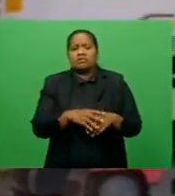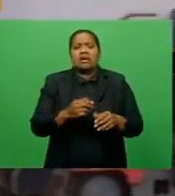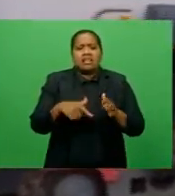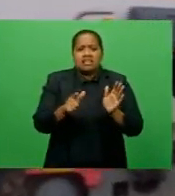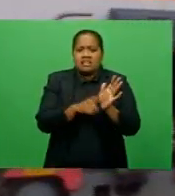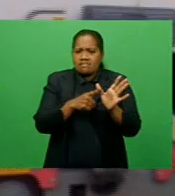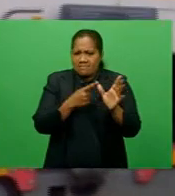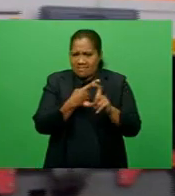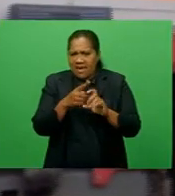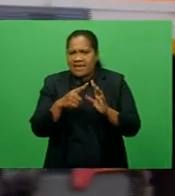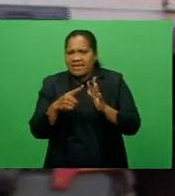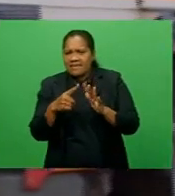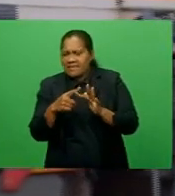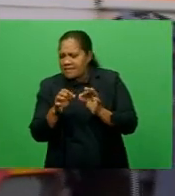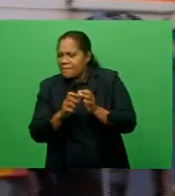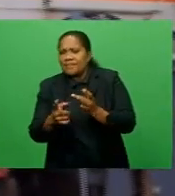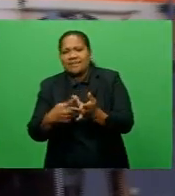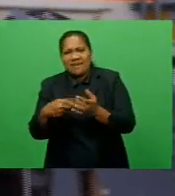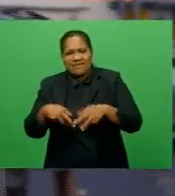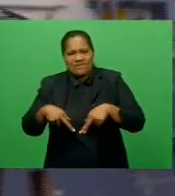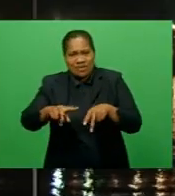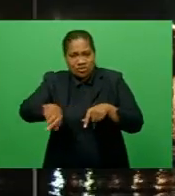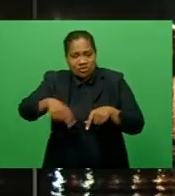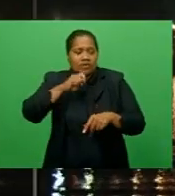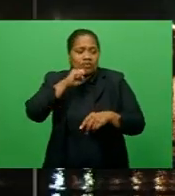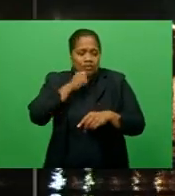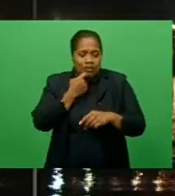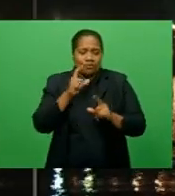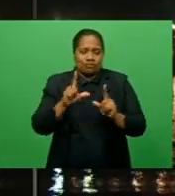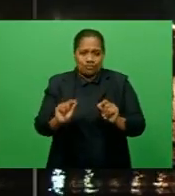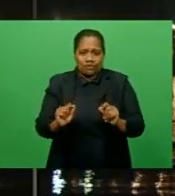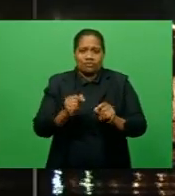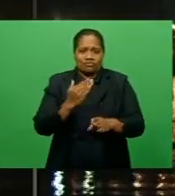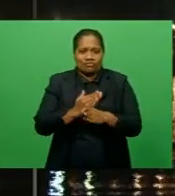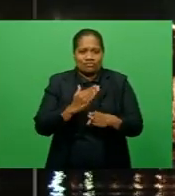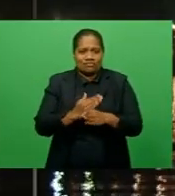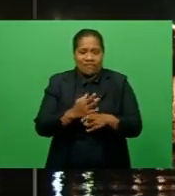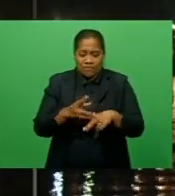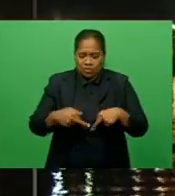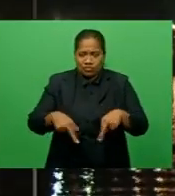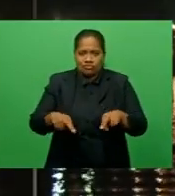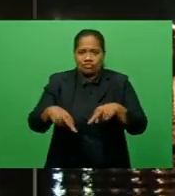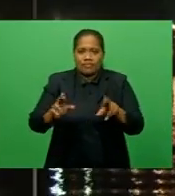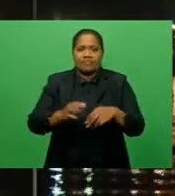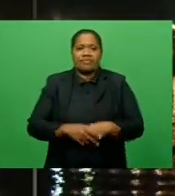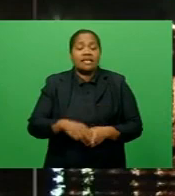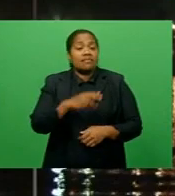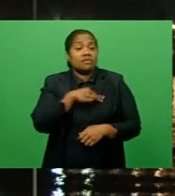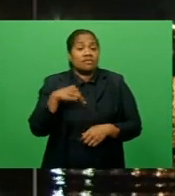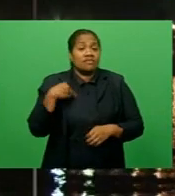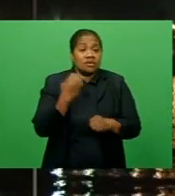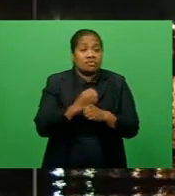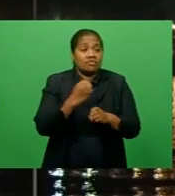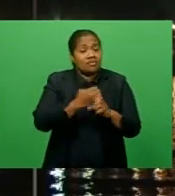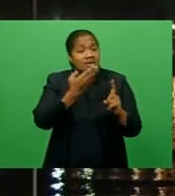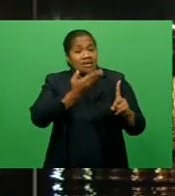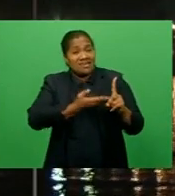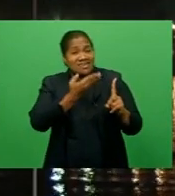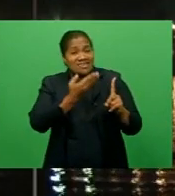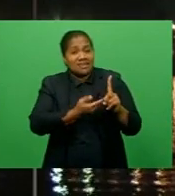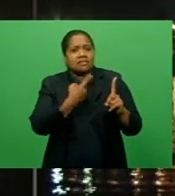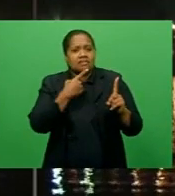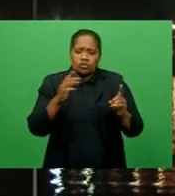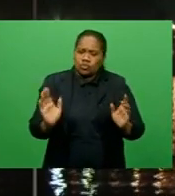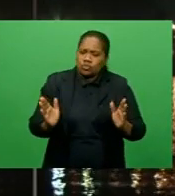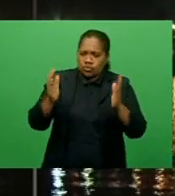Suva. Kritika Kumar, FBC News. Minister for Employment Parveen Kumar has applauded the hard work put in